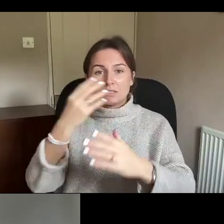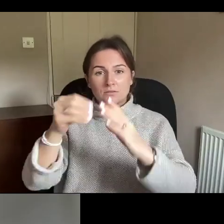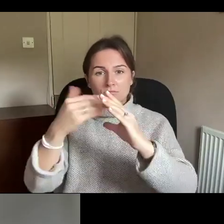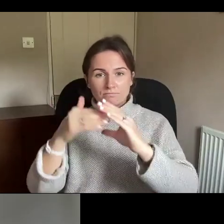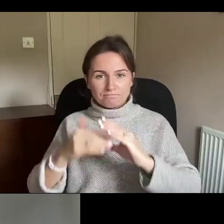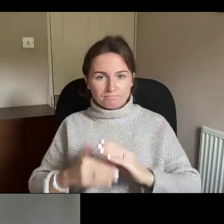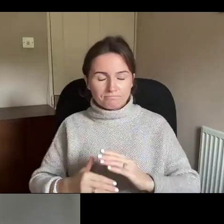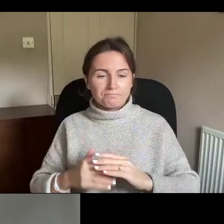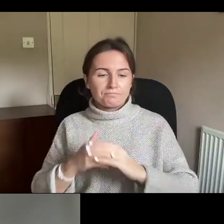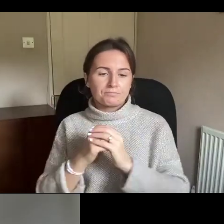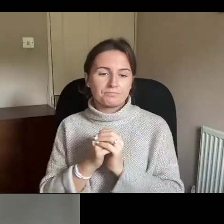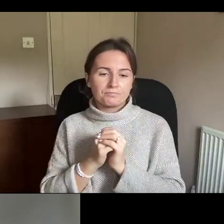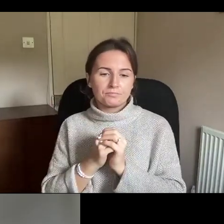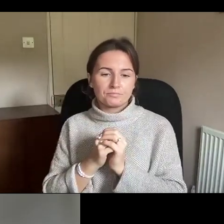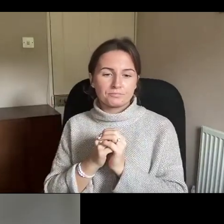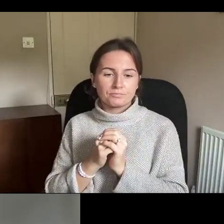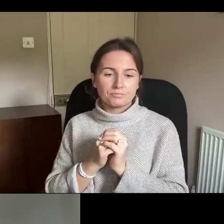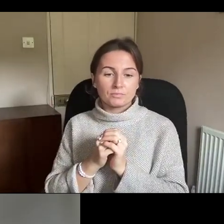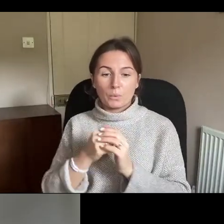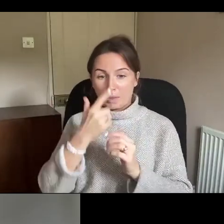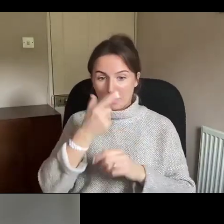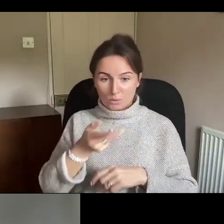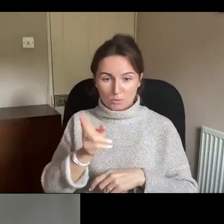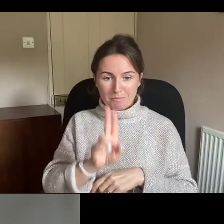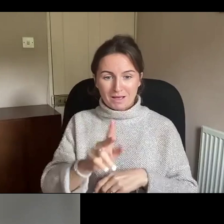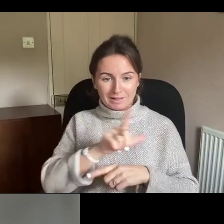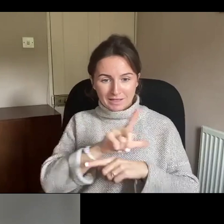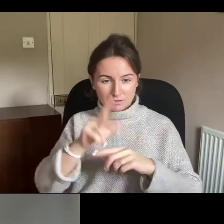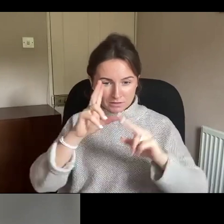can, I can go back. But